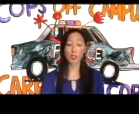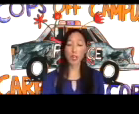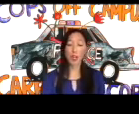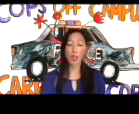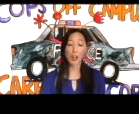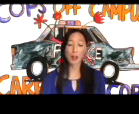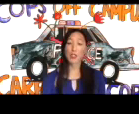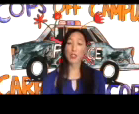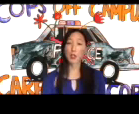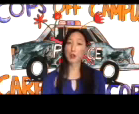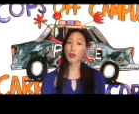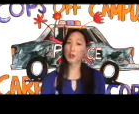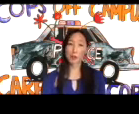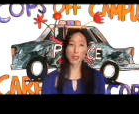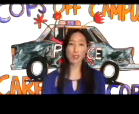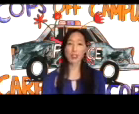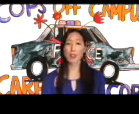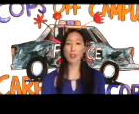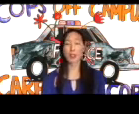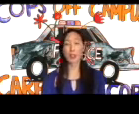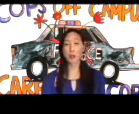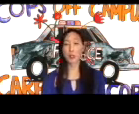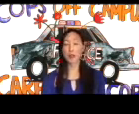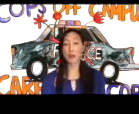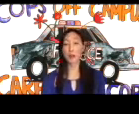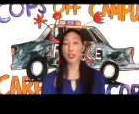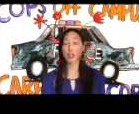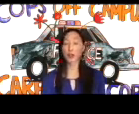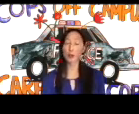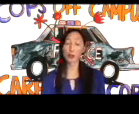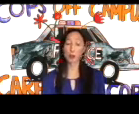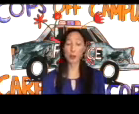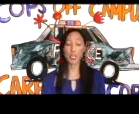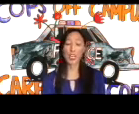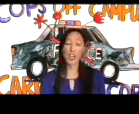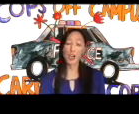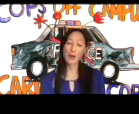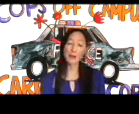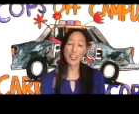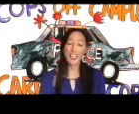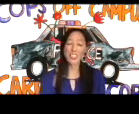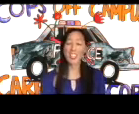roots. And so the basic argument of the book, I hope you'll still buy it,